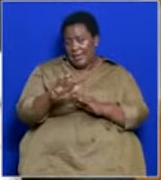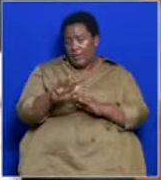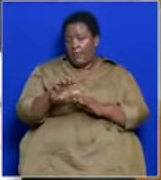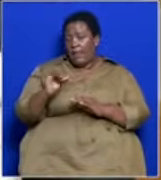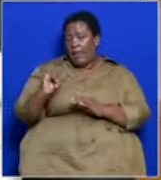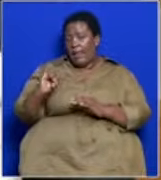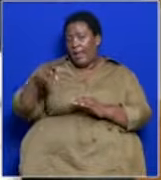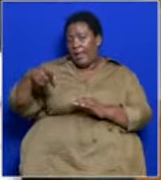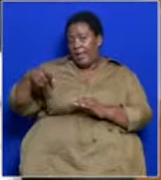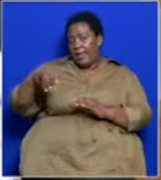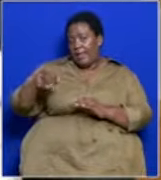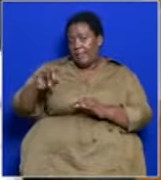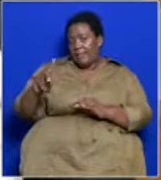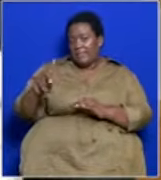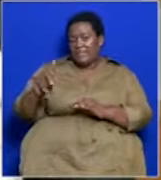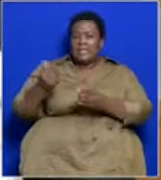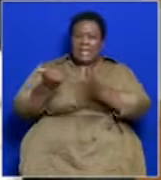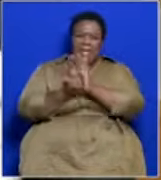it was sub